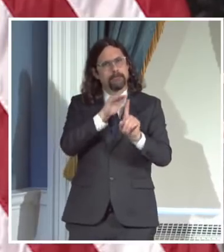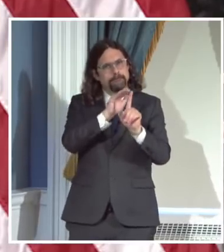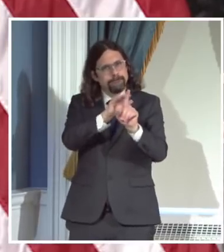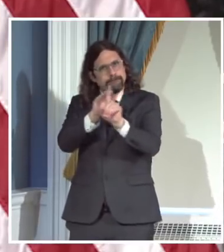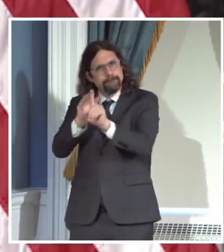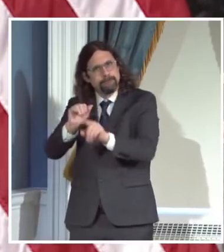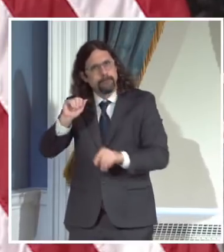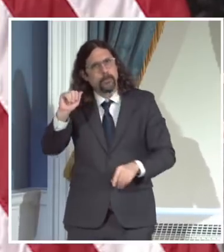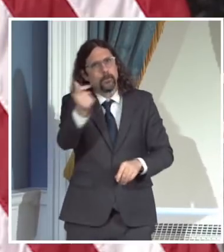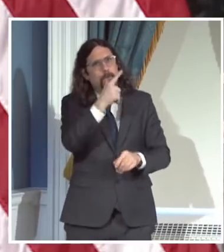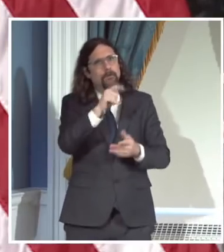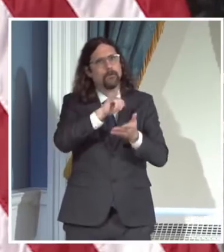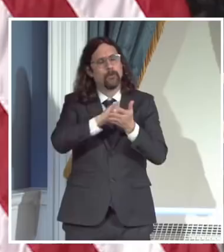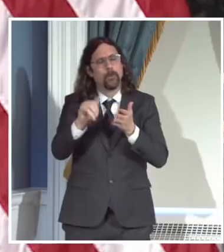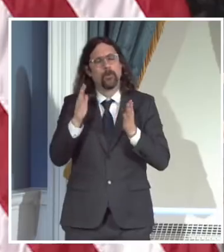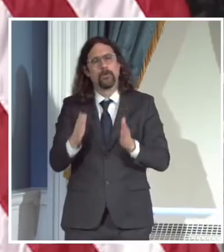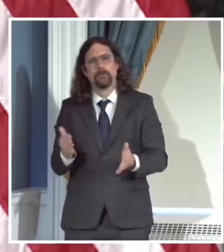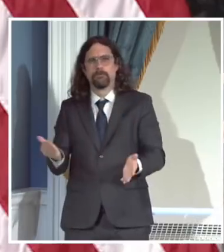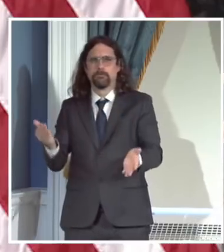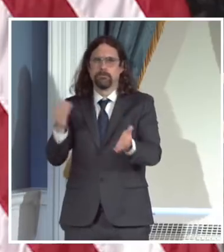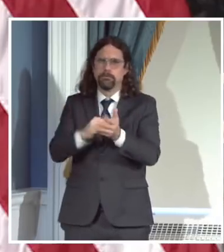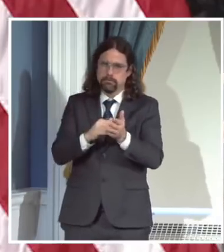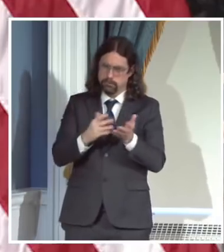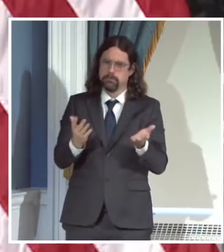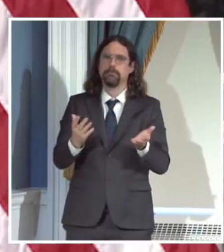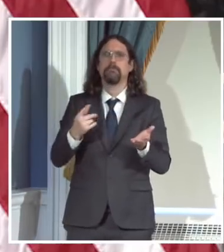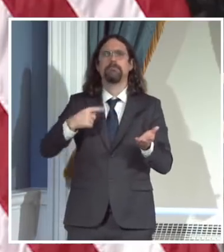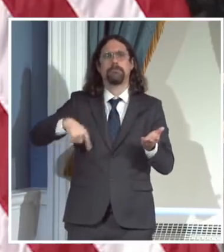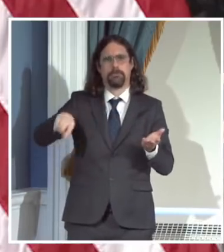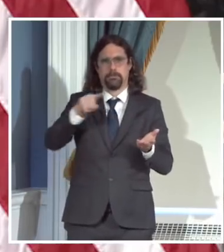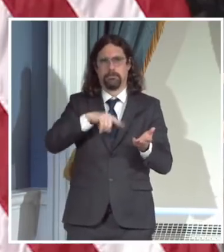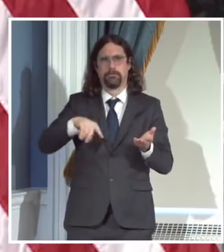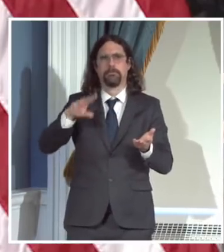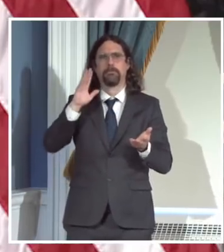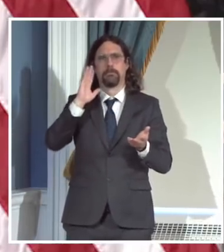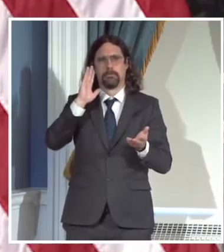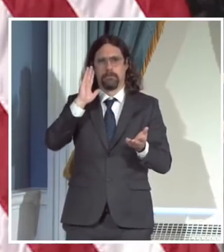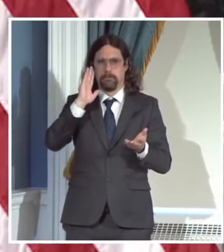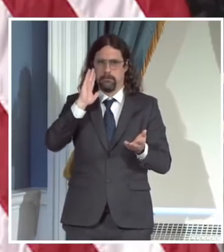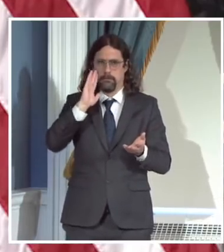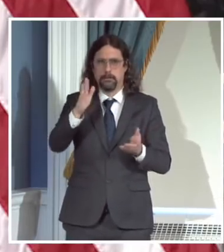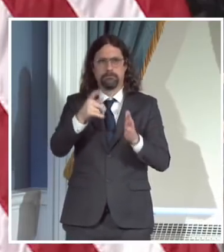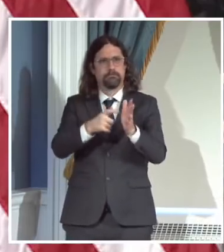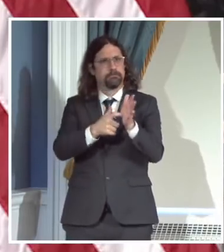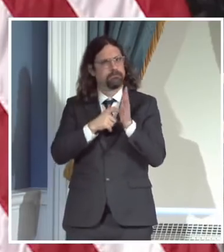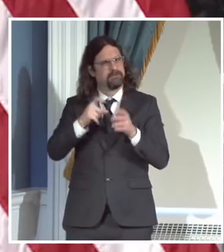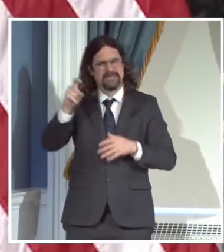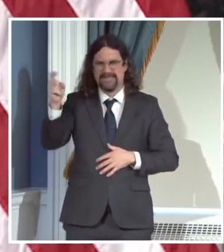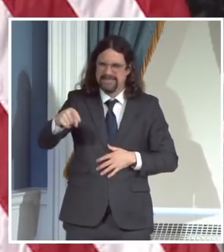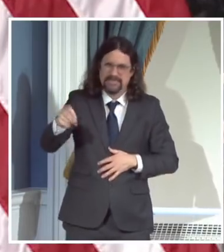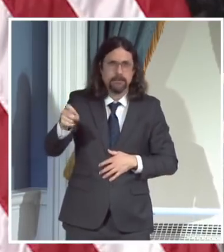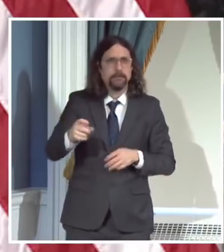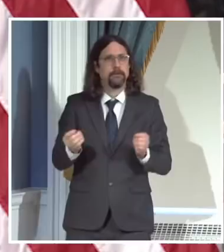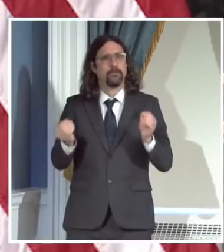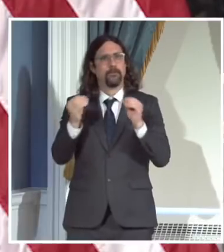that supplies, that supply chain I talked about. We're going to need the masks and the N95s and the gloves, the gowns, all that. Every single week, we're